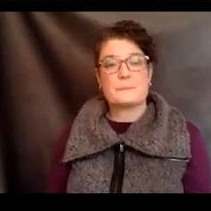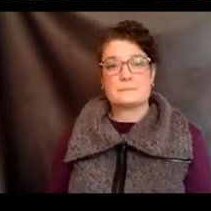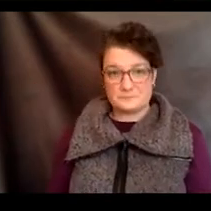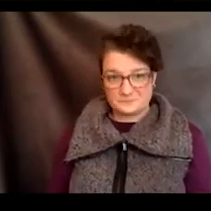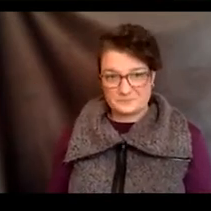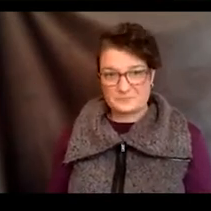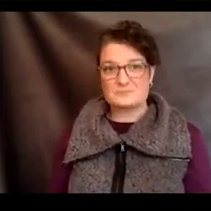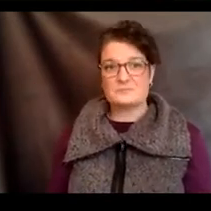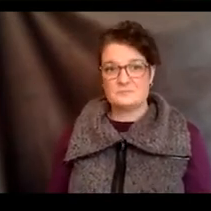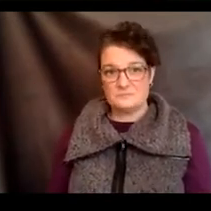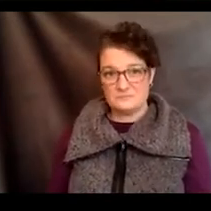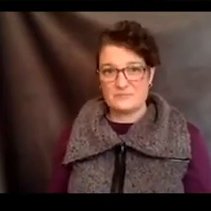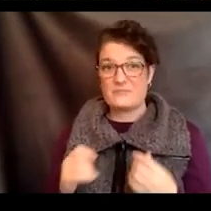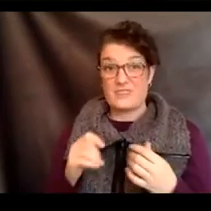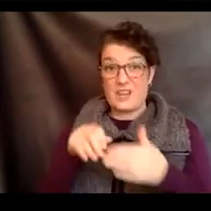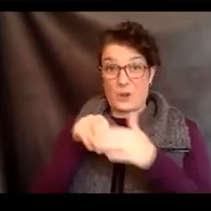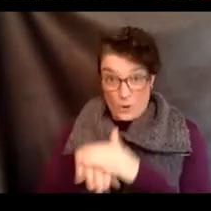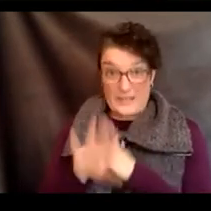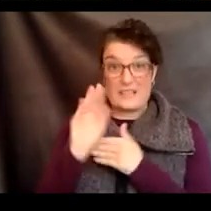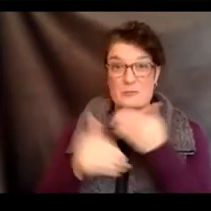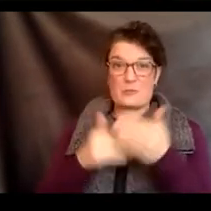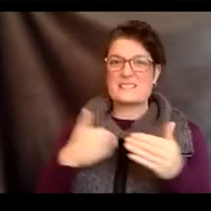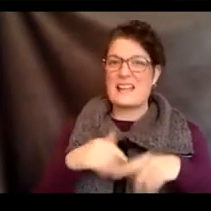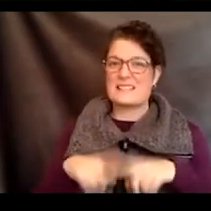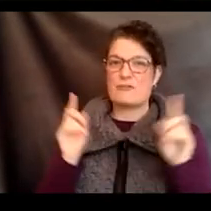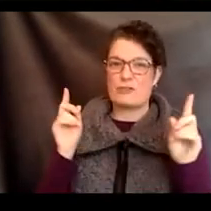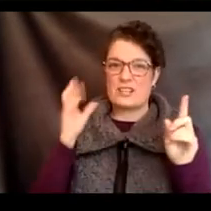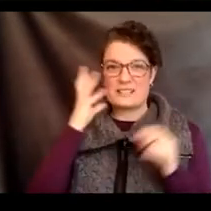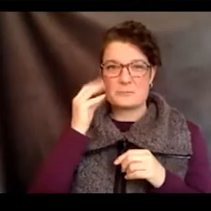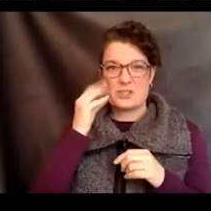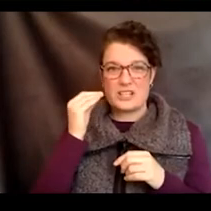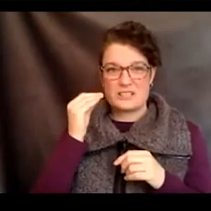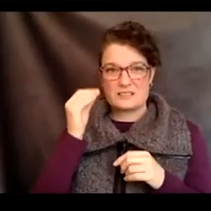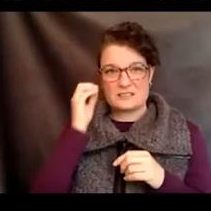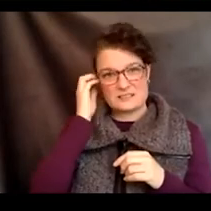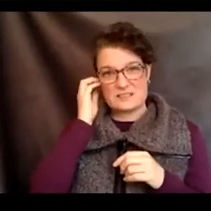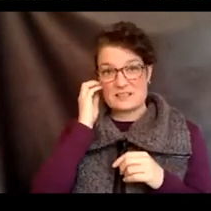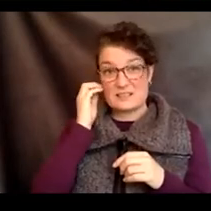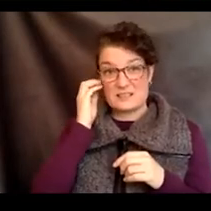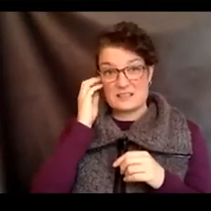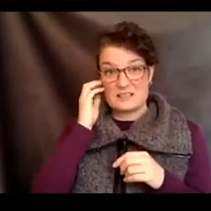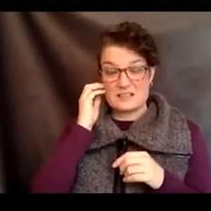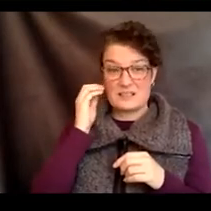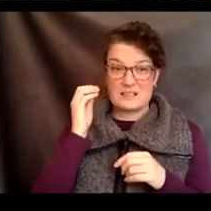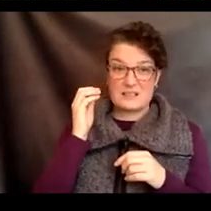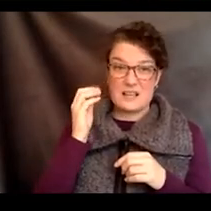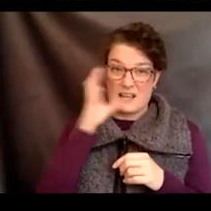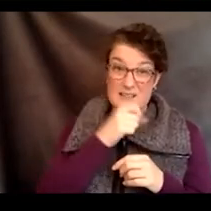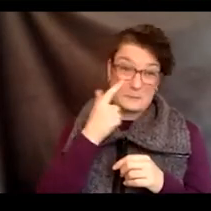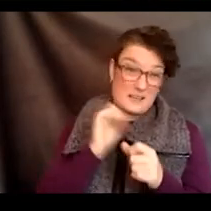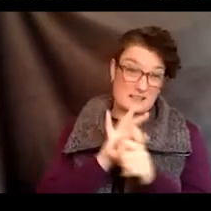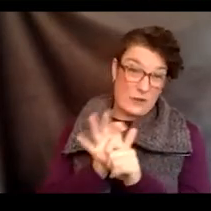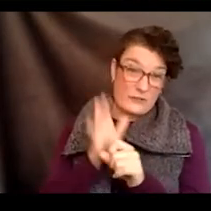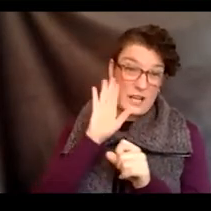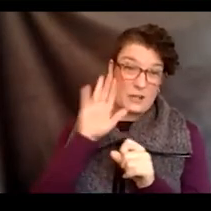I definitely had a different going into the process, knowing like last year, or I guess with COVID, I knew there was going to